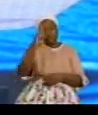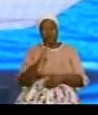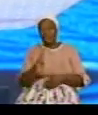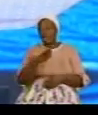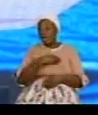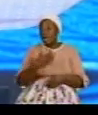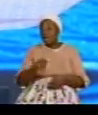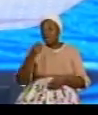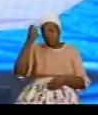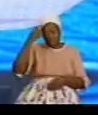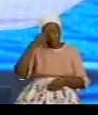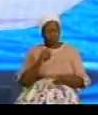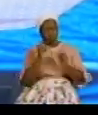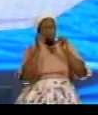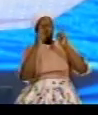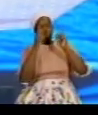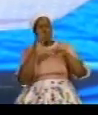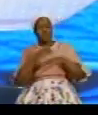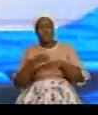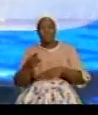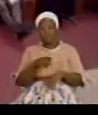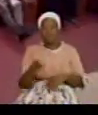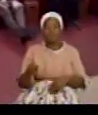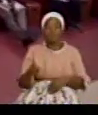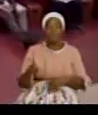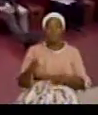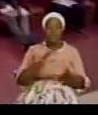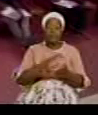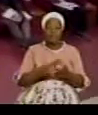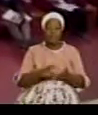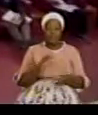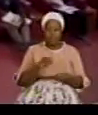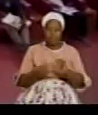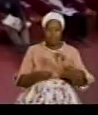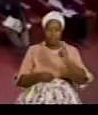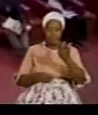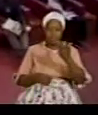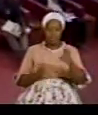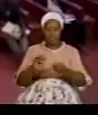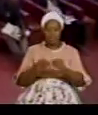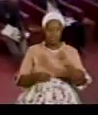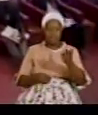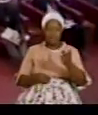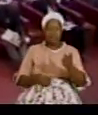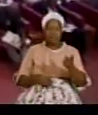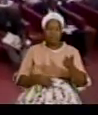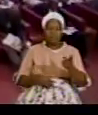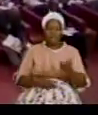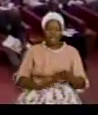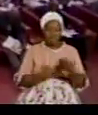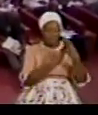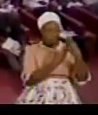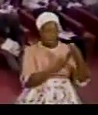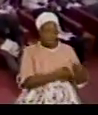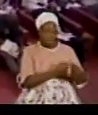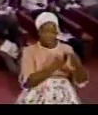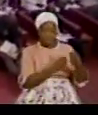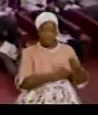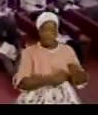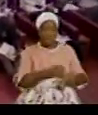they marveled at him. Let's look at number three here. Number three here, tender conscience